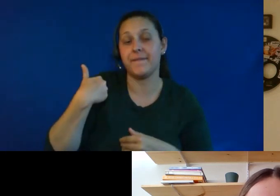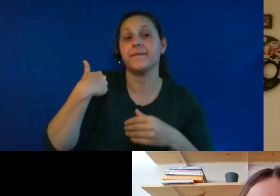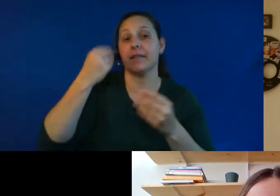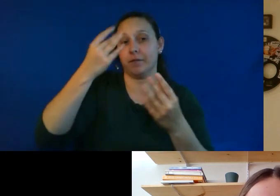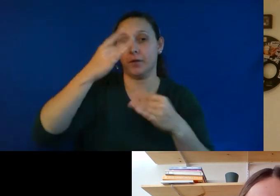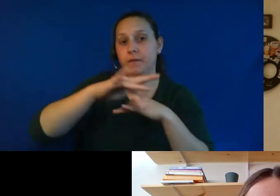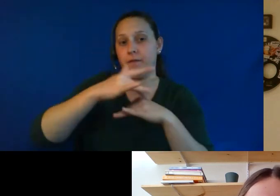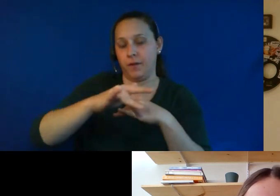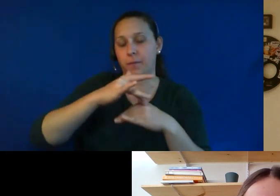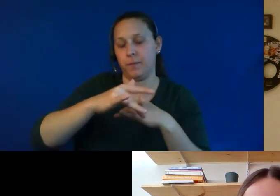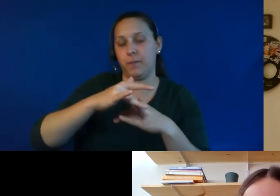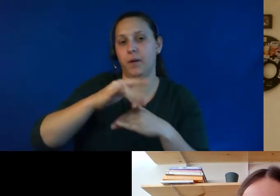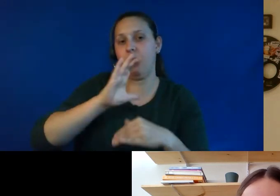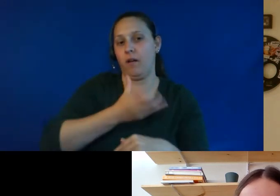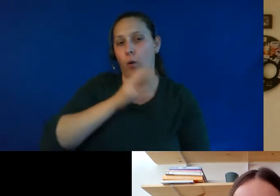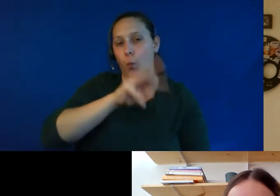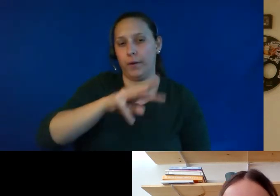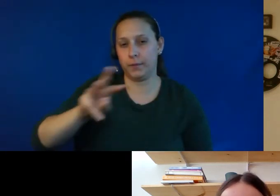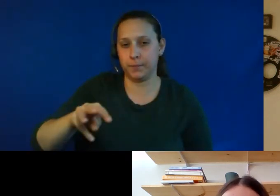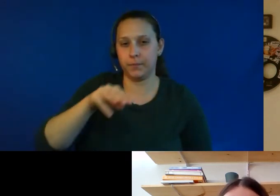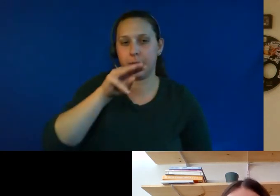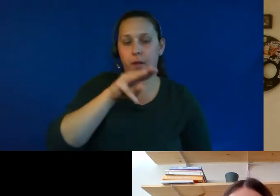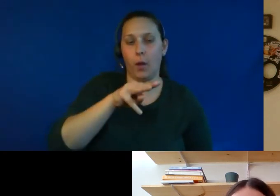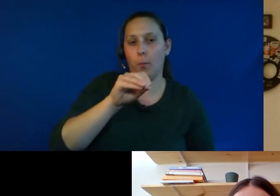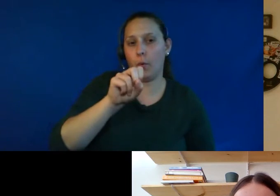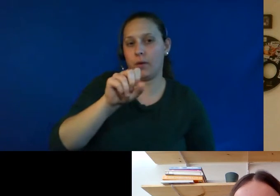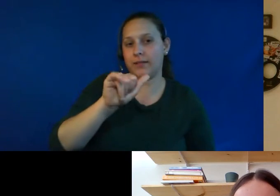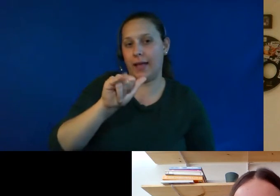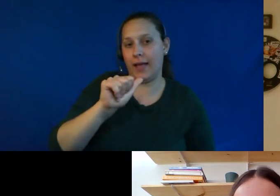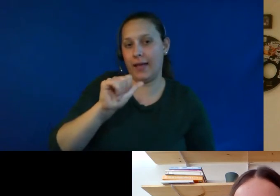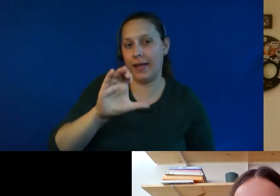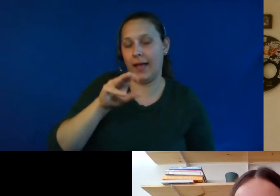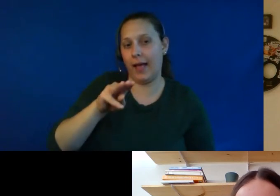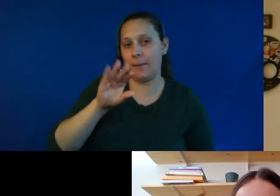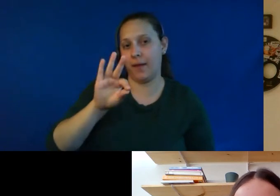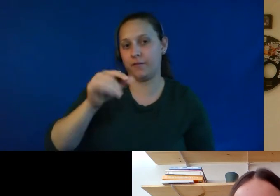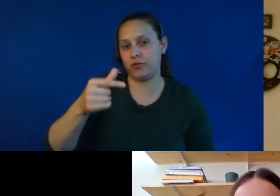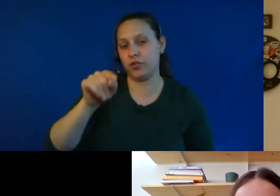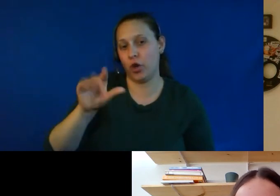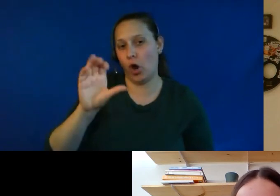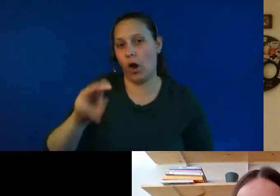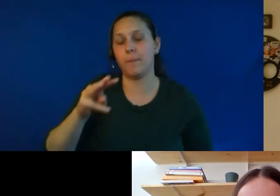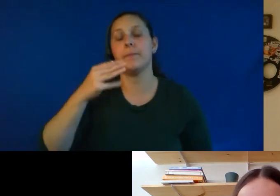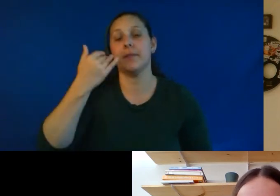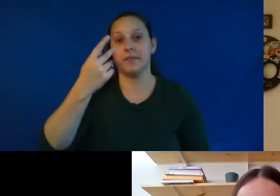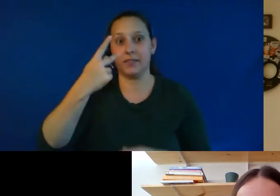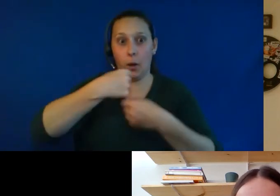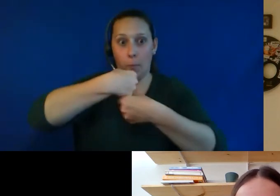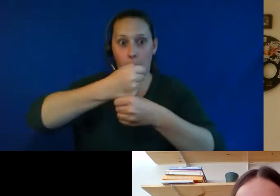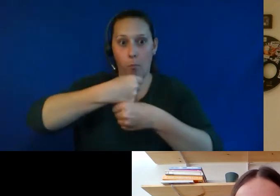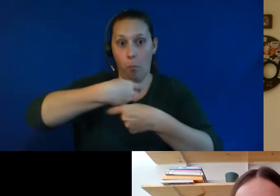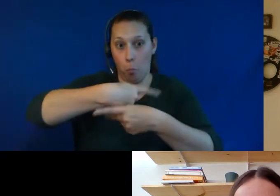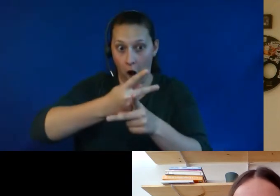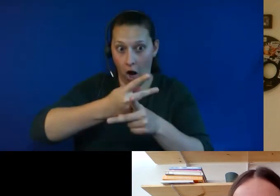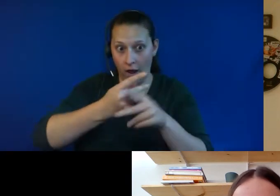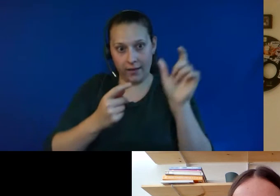the Mosaic line on our website, mosaicmfg.com. And if you go under the products tab, you should see materials, and then you'll see actually a full list